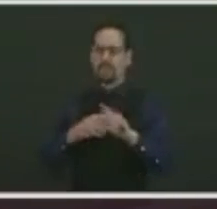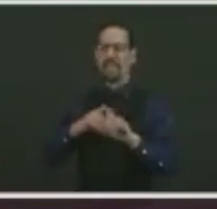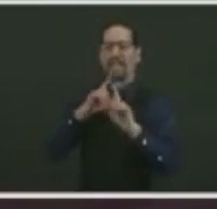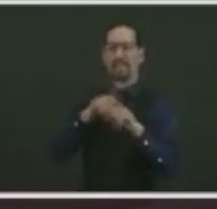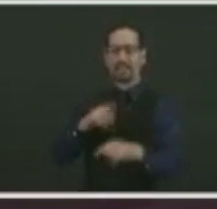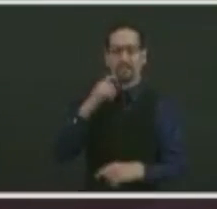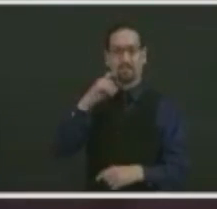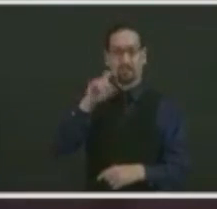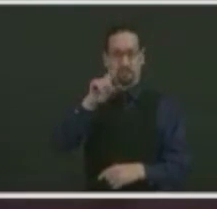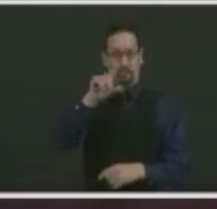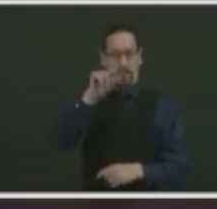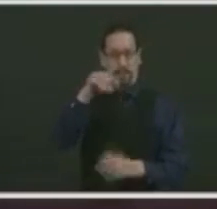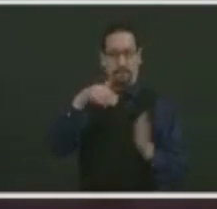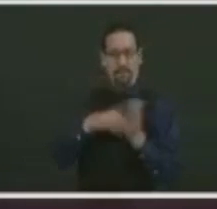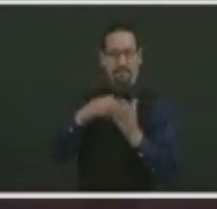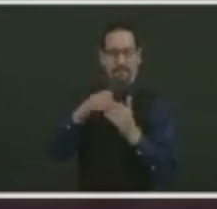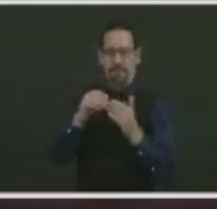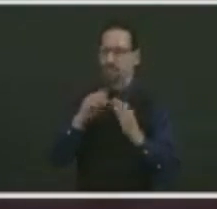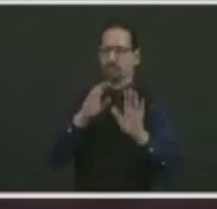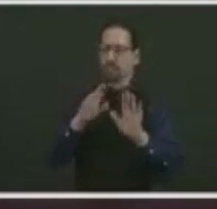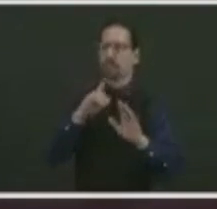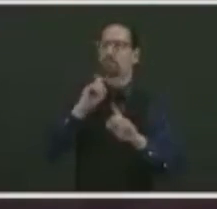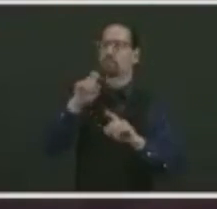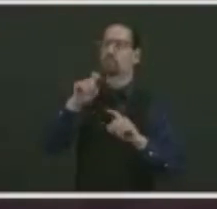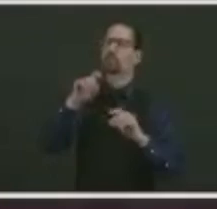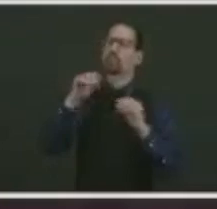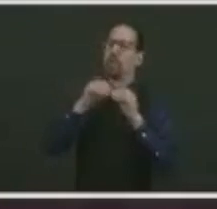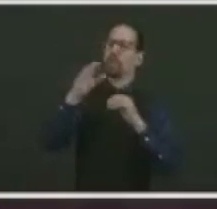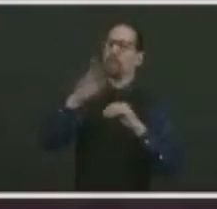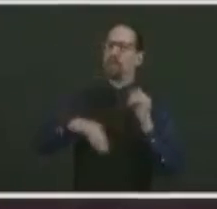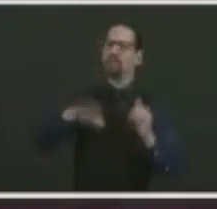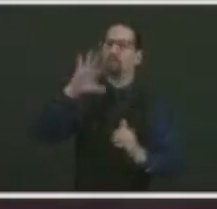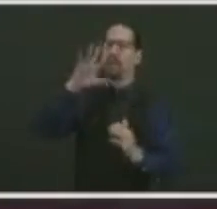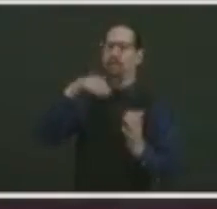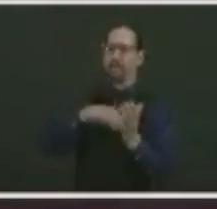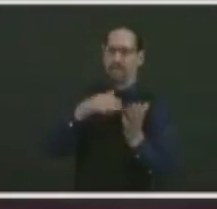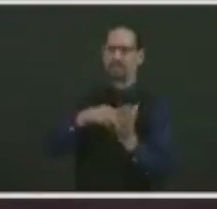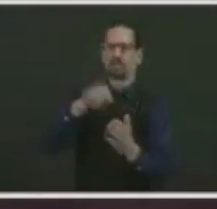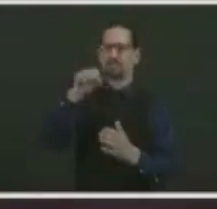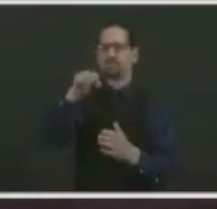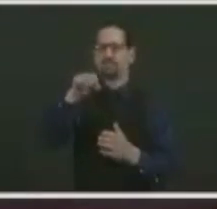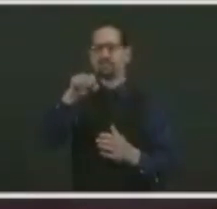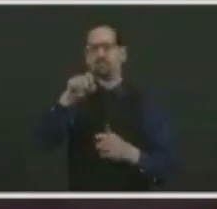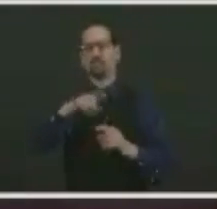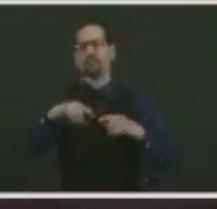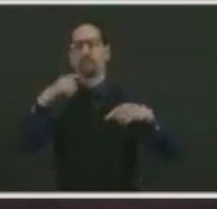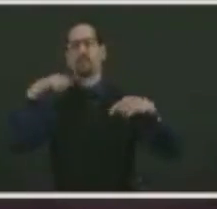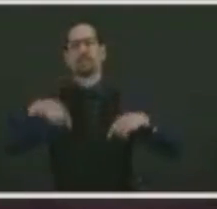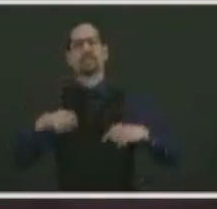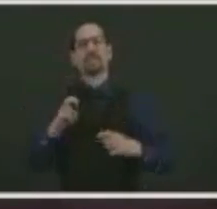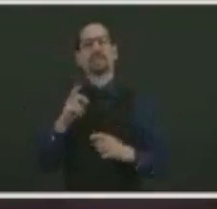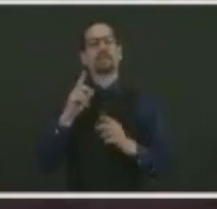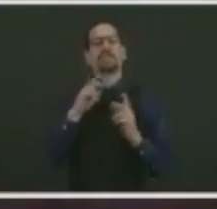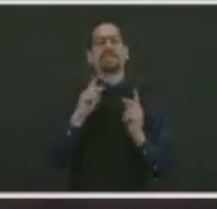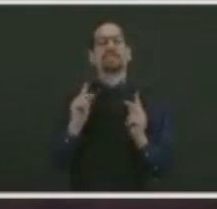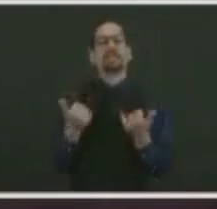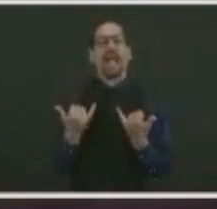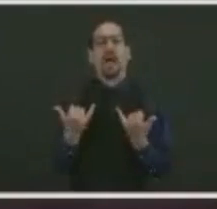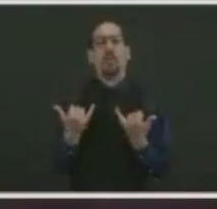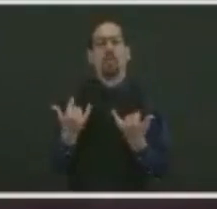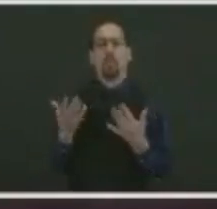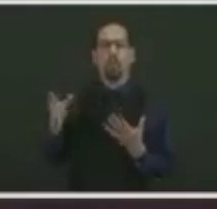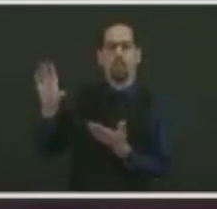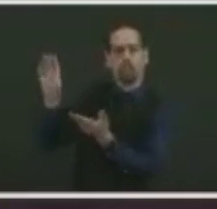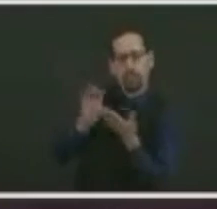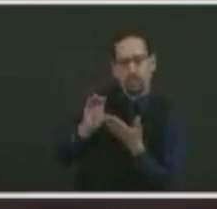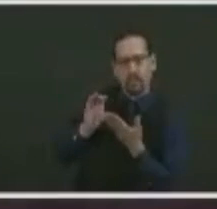million. They are certainly higher than 5 or 6.5. And as I said, this is an immediate next step. I think the right